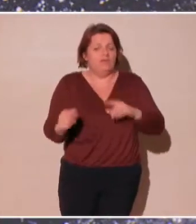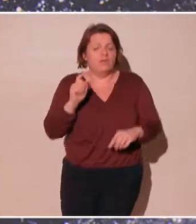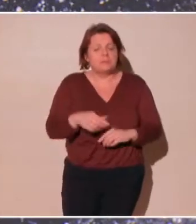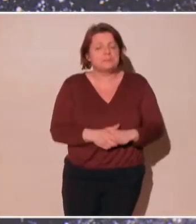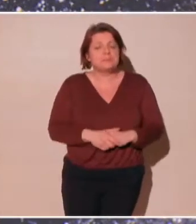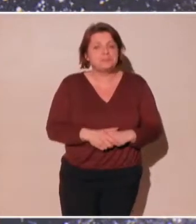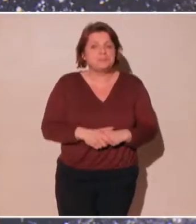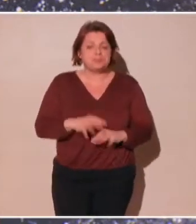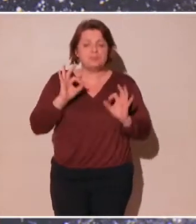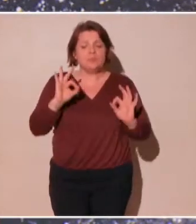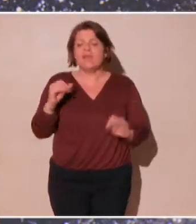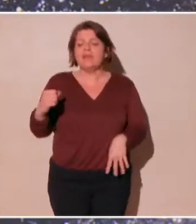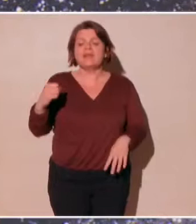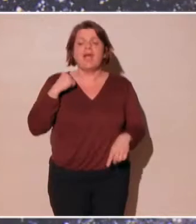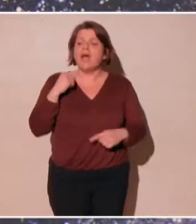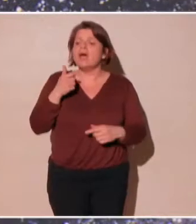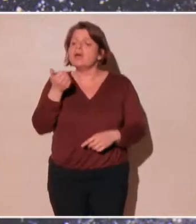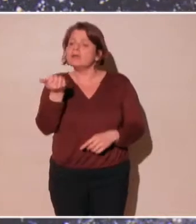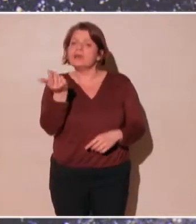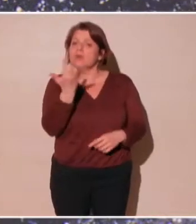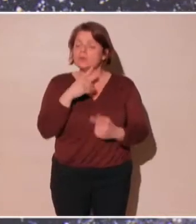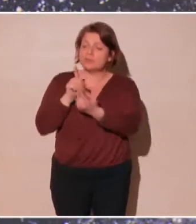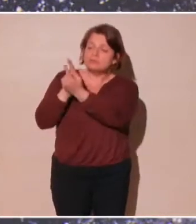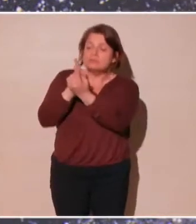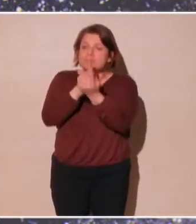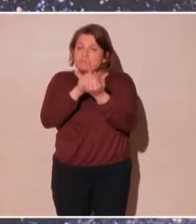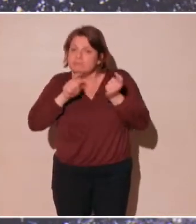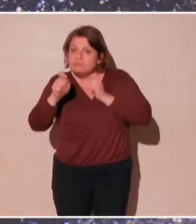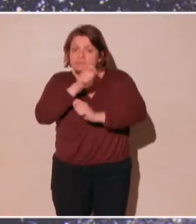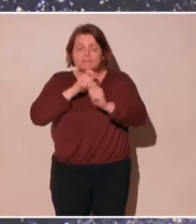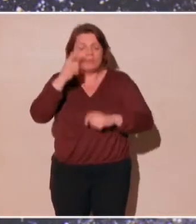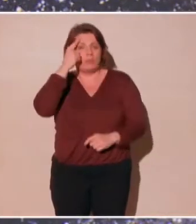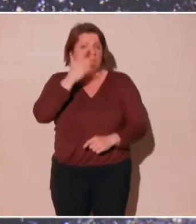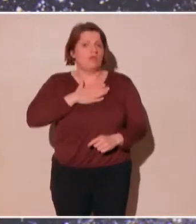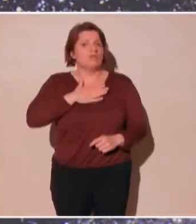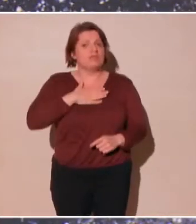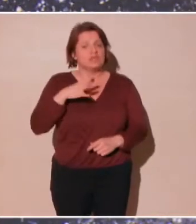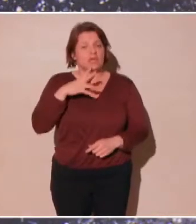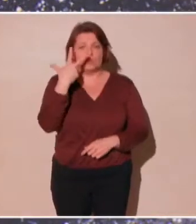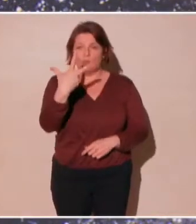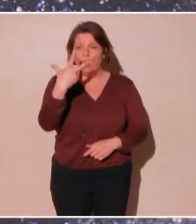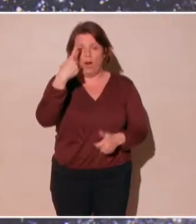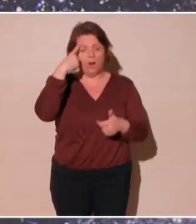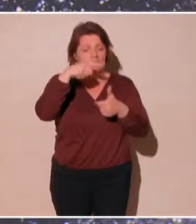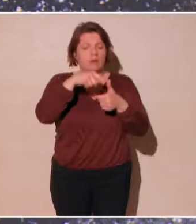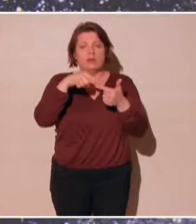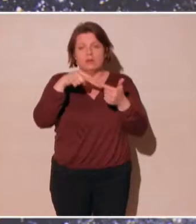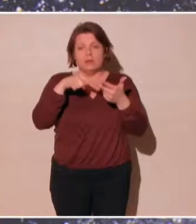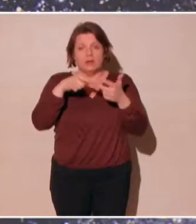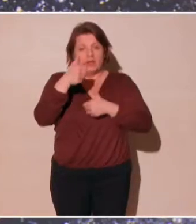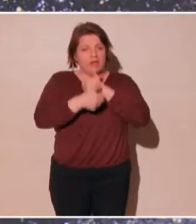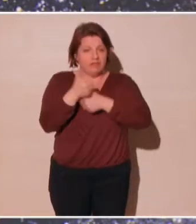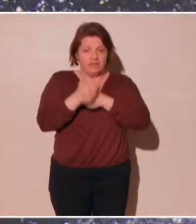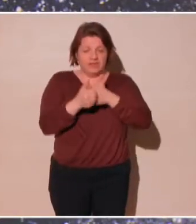as I was discussing with a few of you yesterday, in my view, we face three